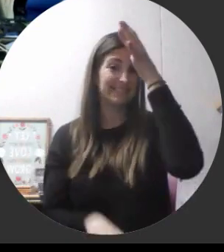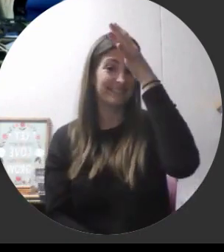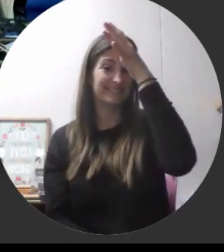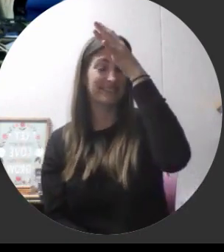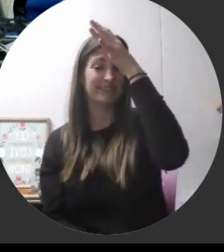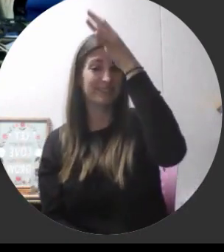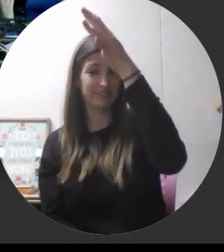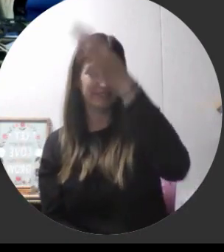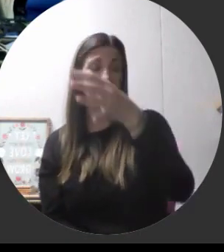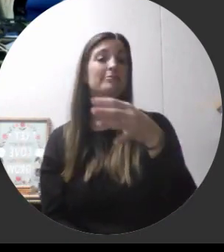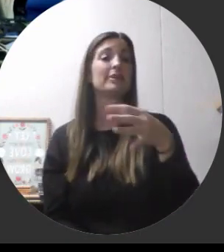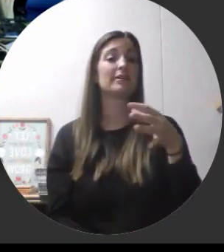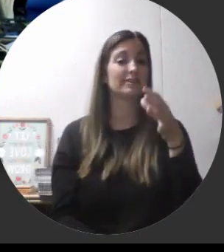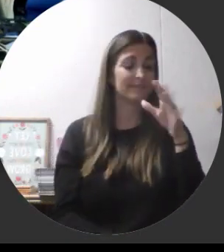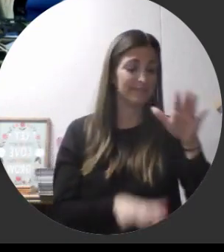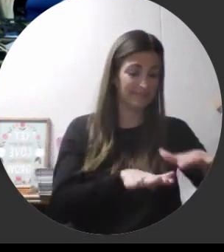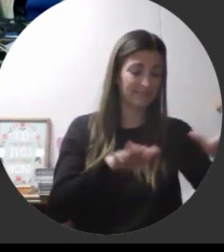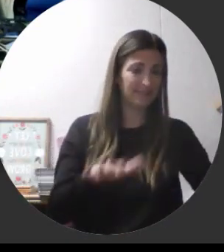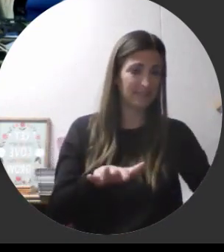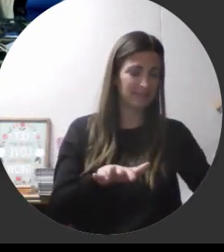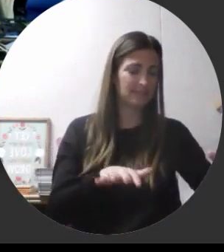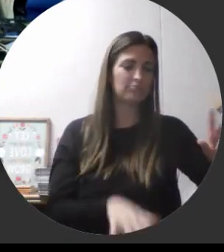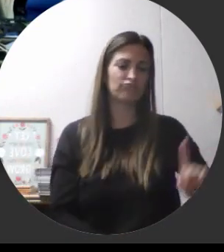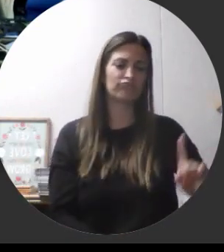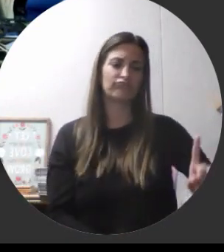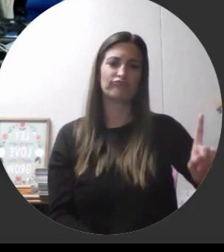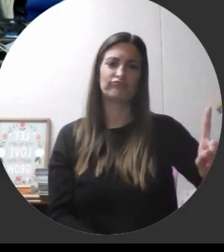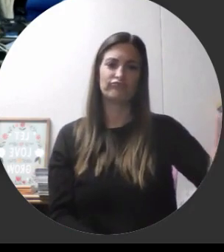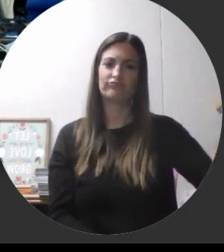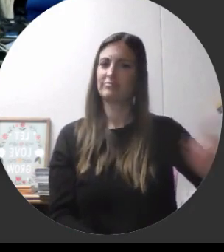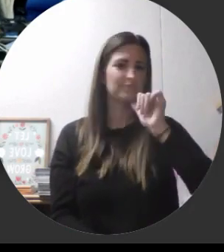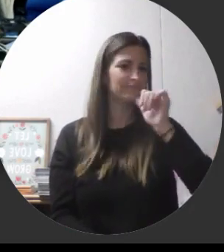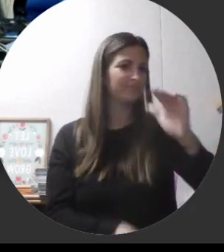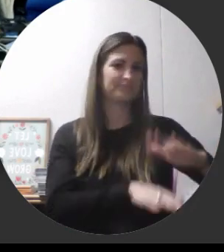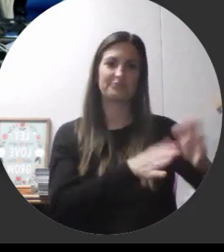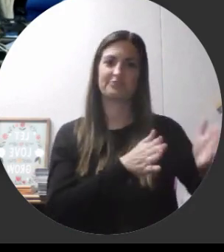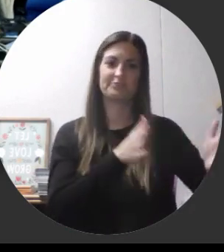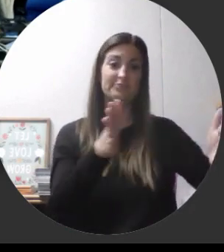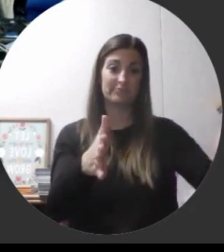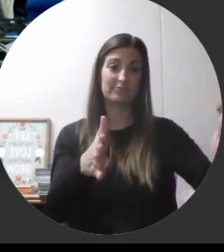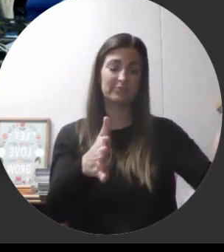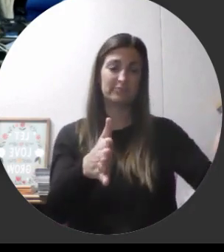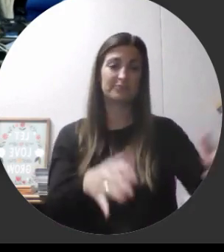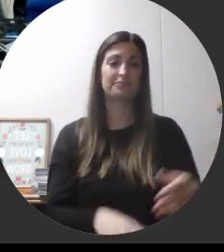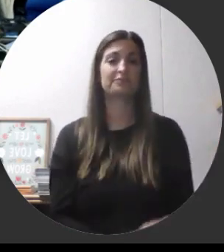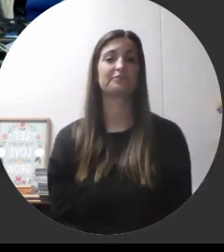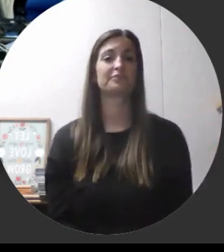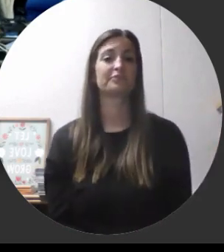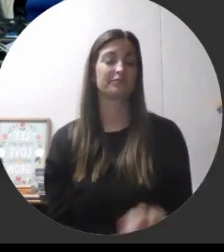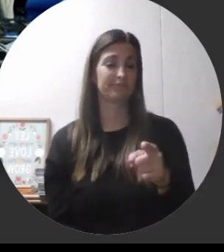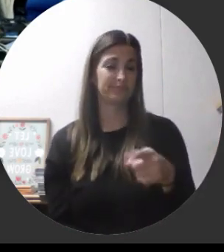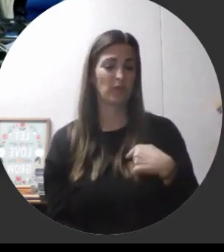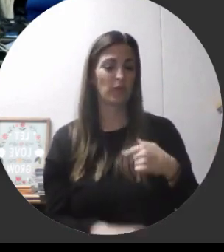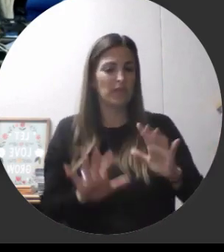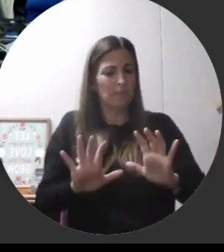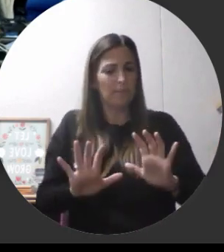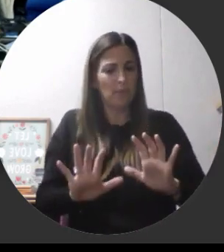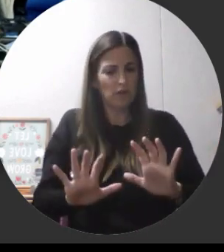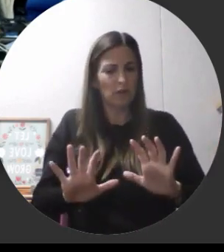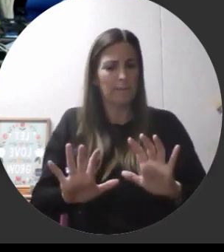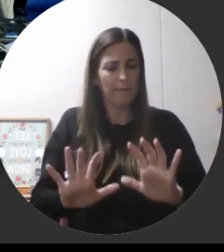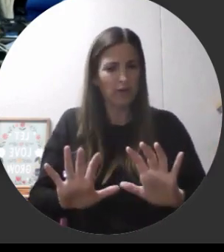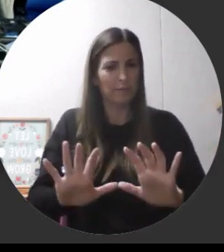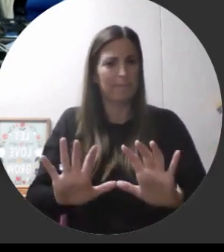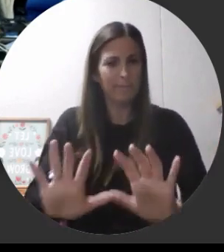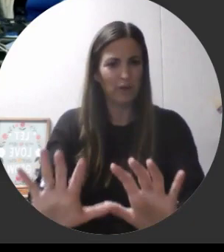on the shoulder, for young bones and old bones are easily broken in a fall, he knew, and he took upon himself the job of pushing Crusoe. Now